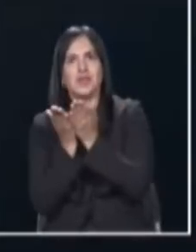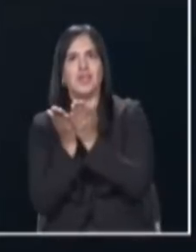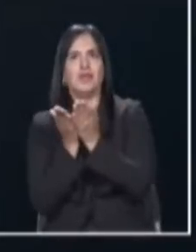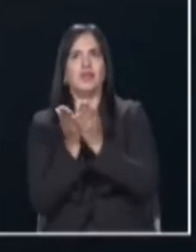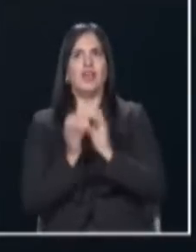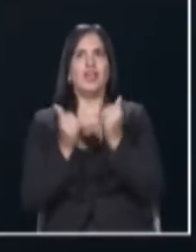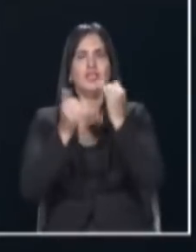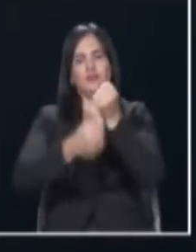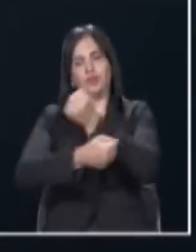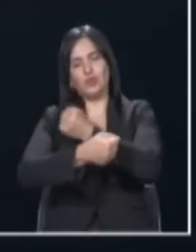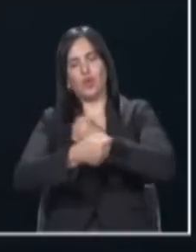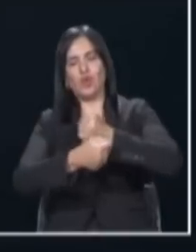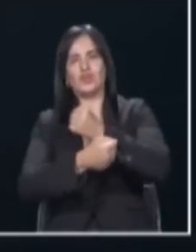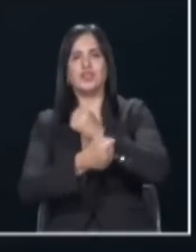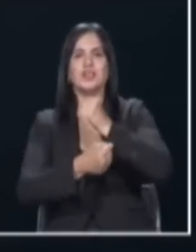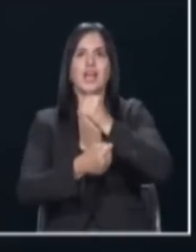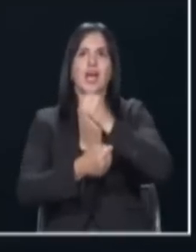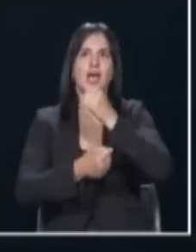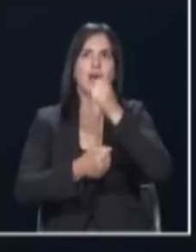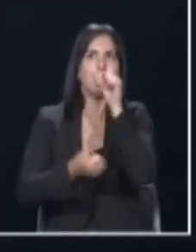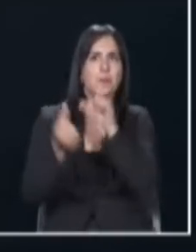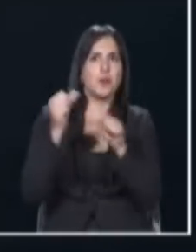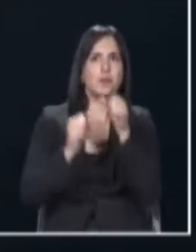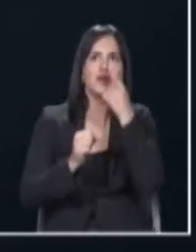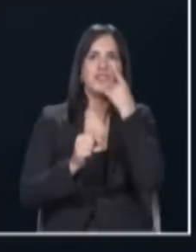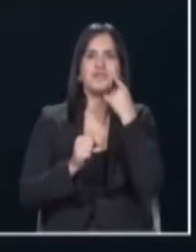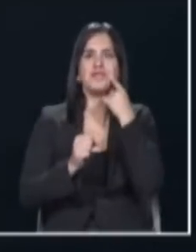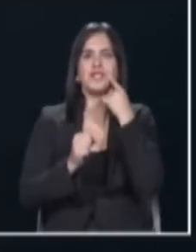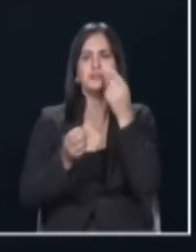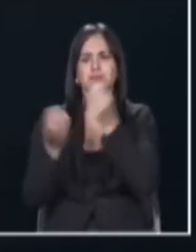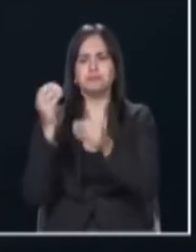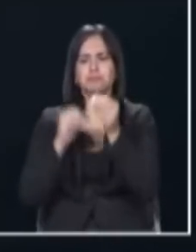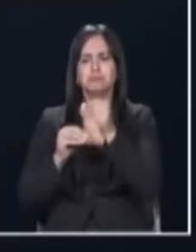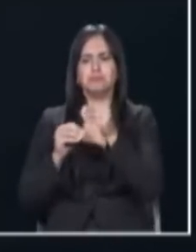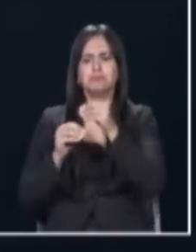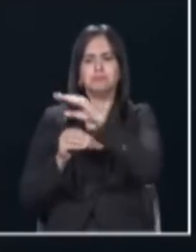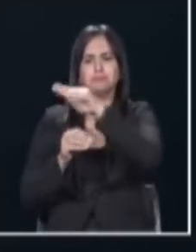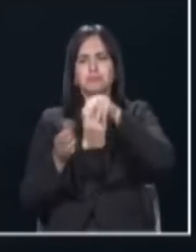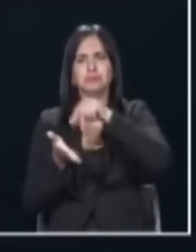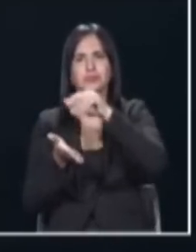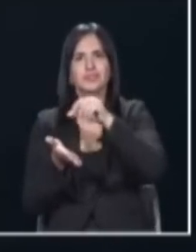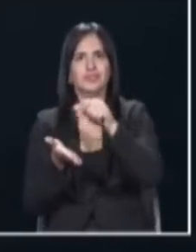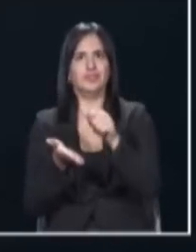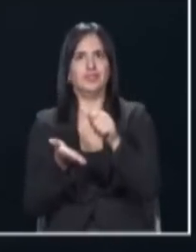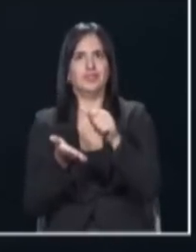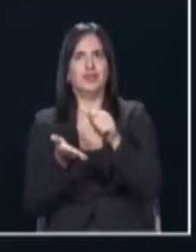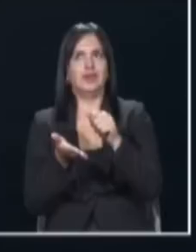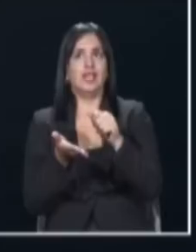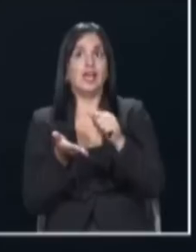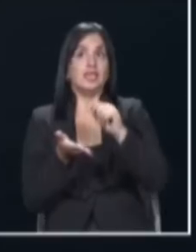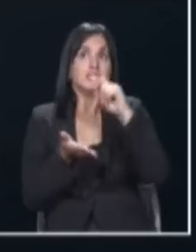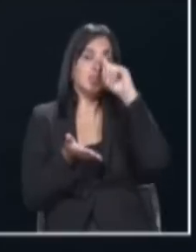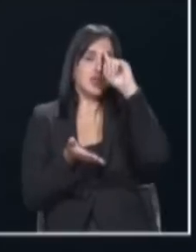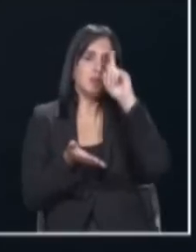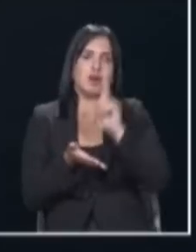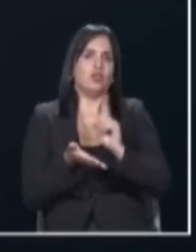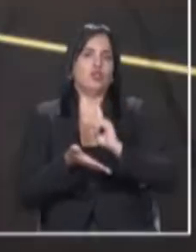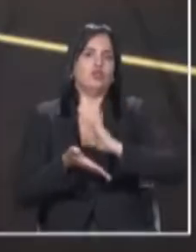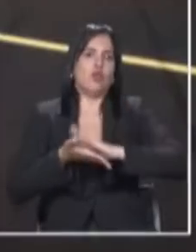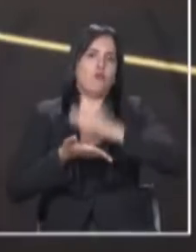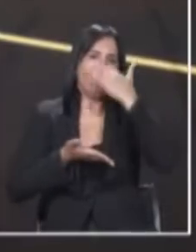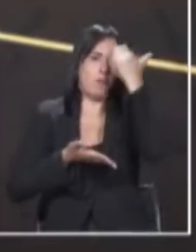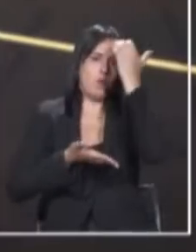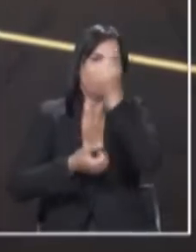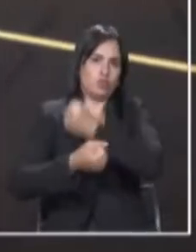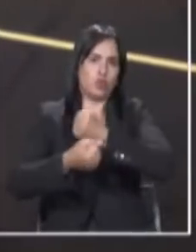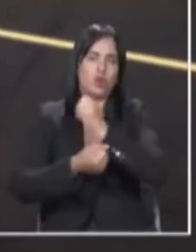experimenting with different ingredients and recipes however I do not consider myself to be a culinary celebrity like the person you mentioned